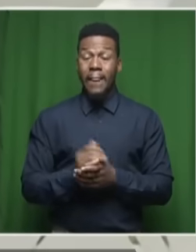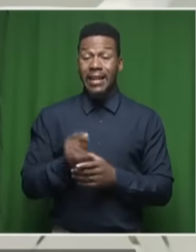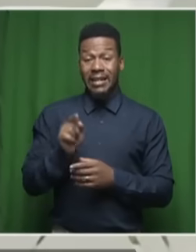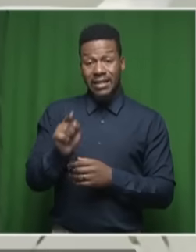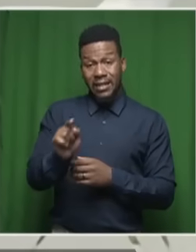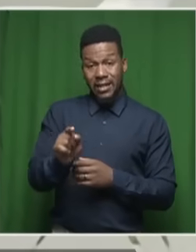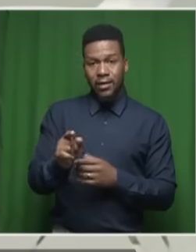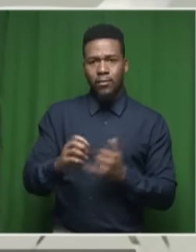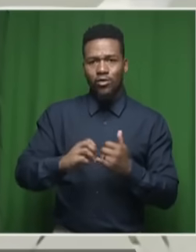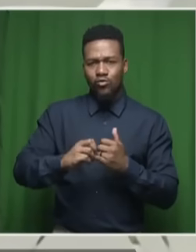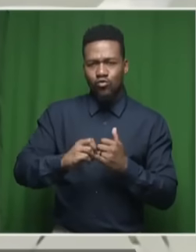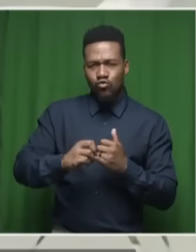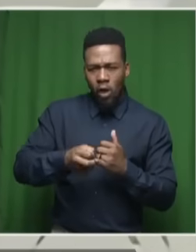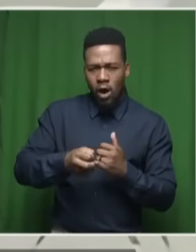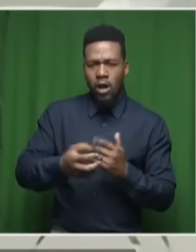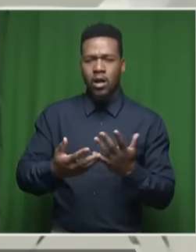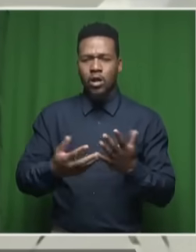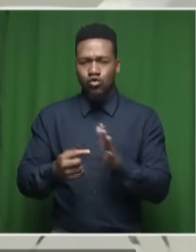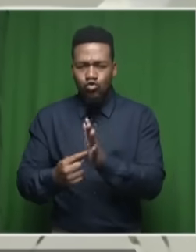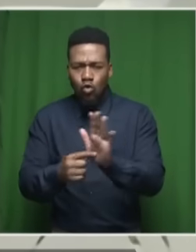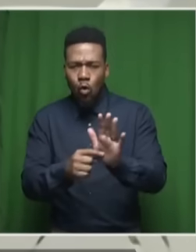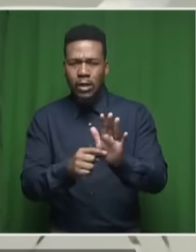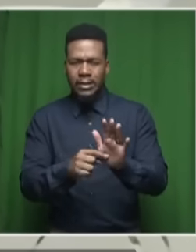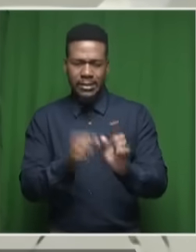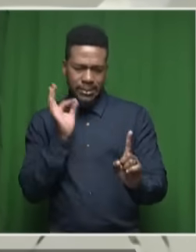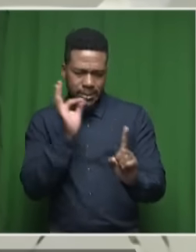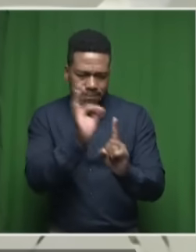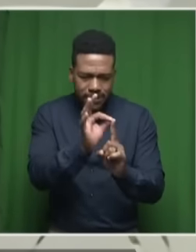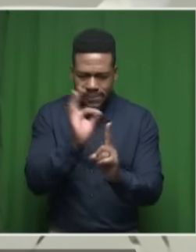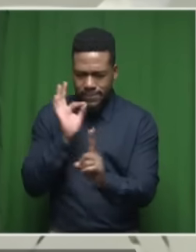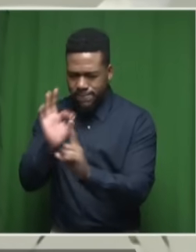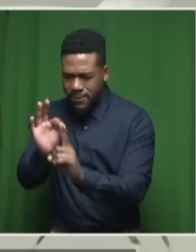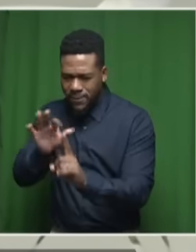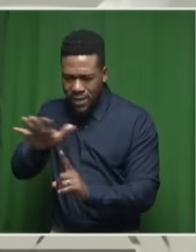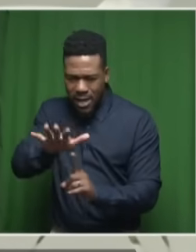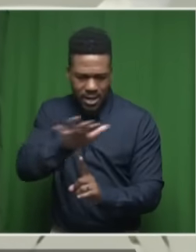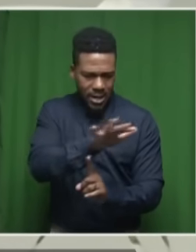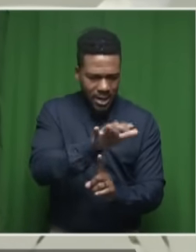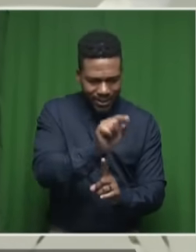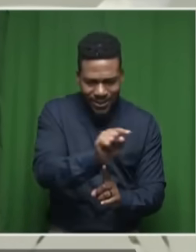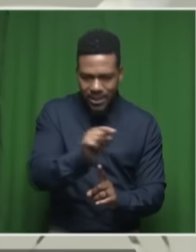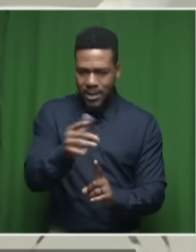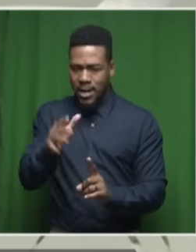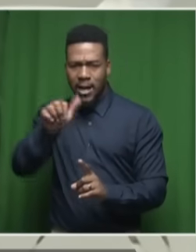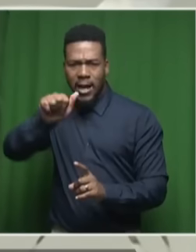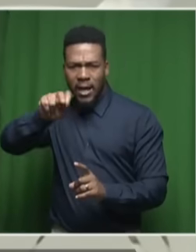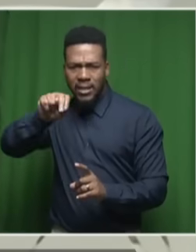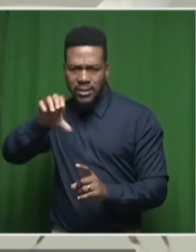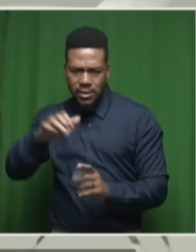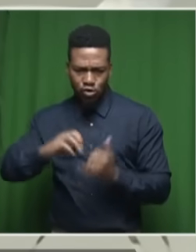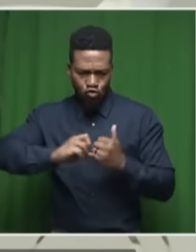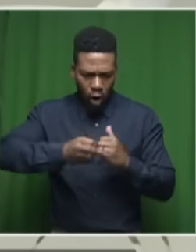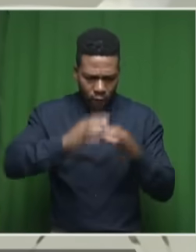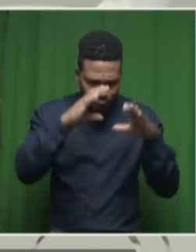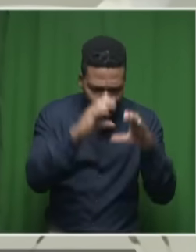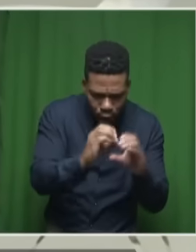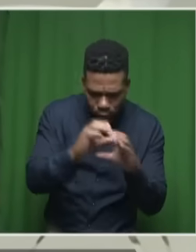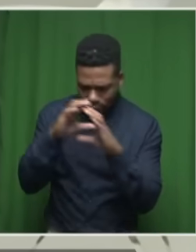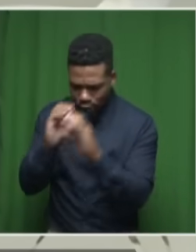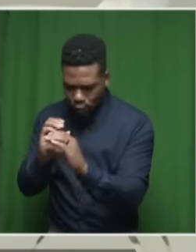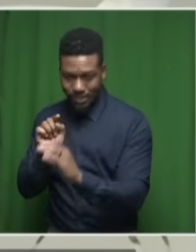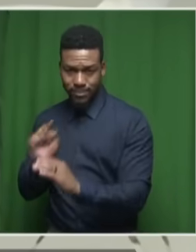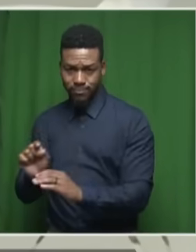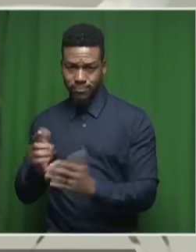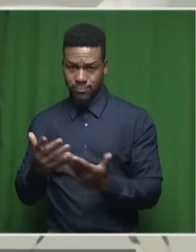indicate specific areas that will touch on the elections that the ANC is going to be focusing on. After the January